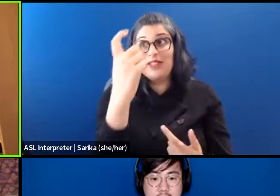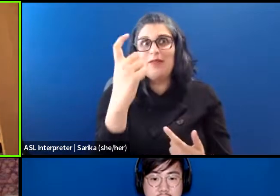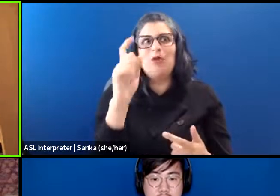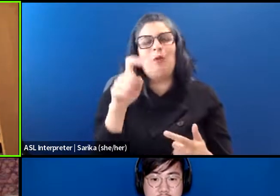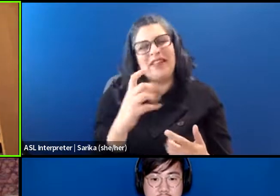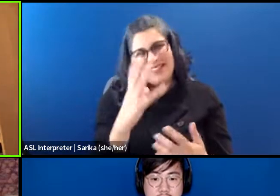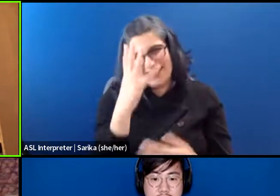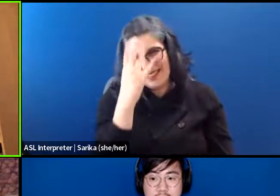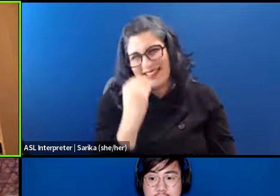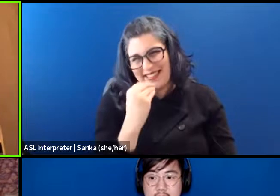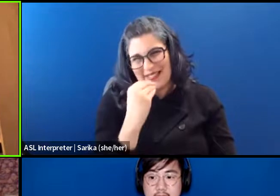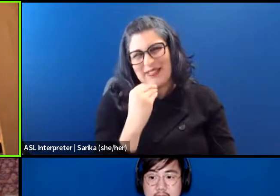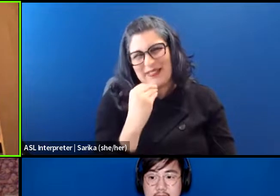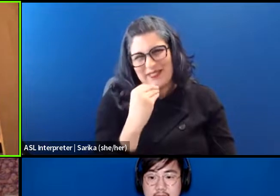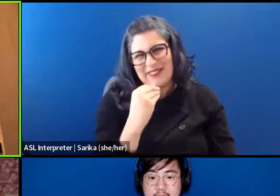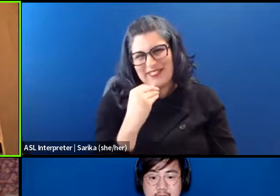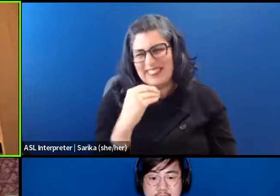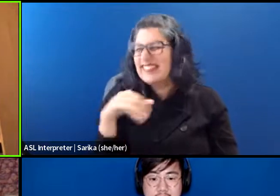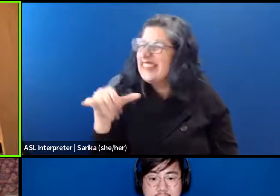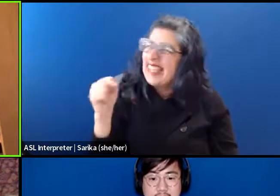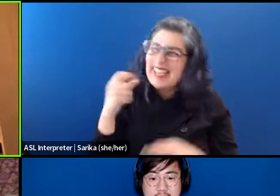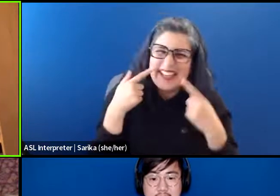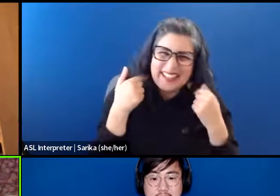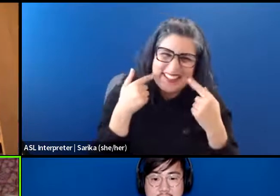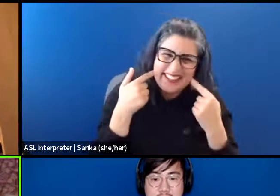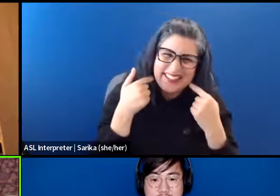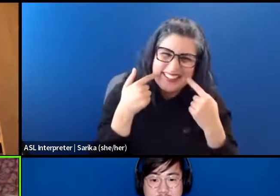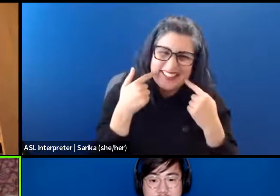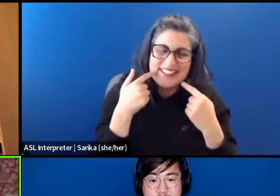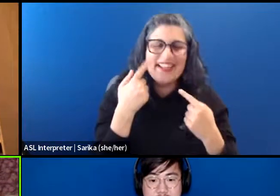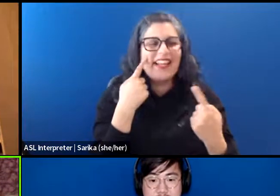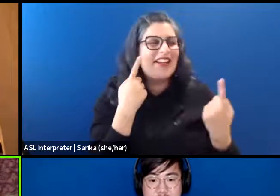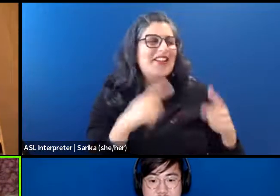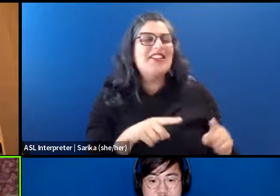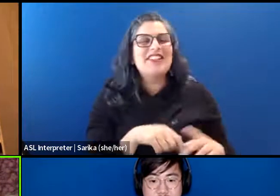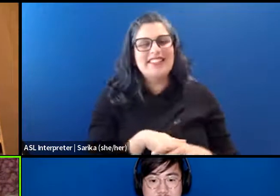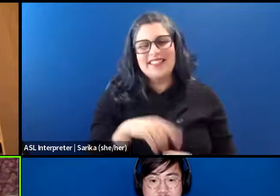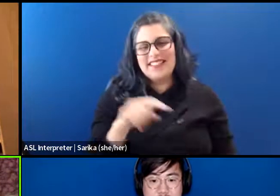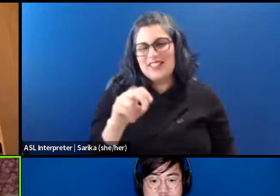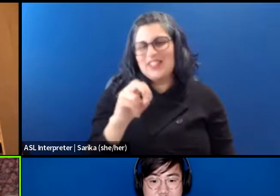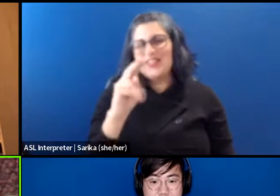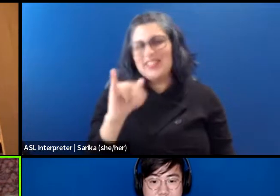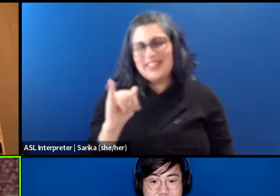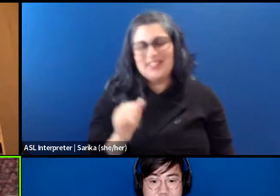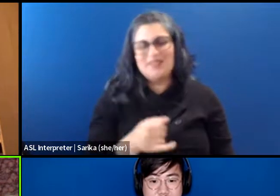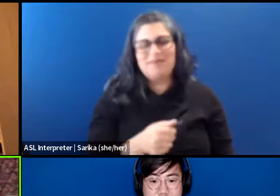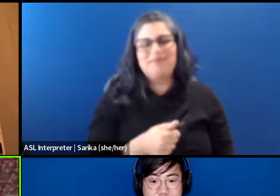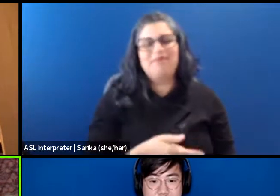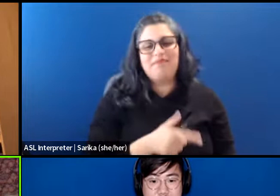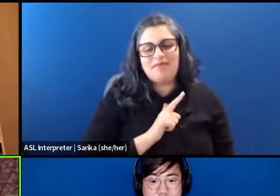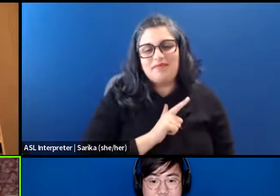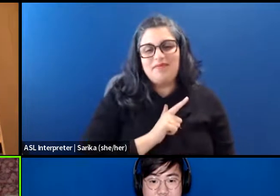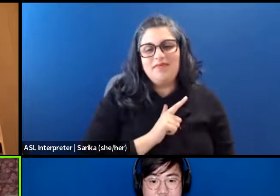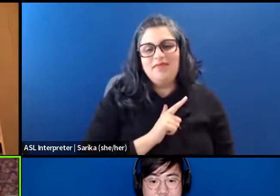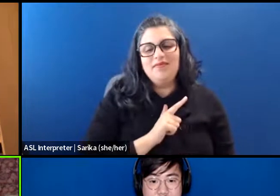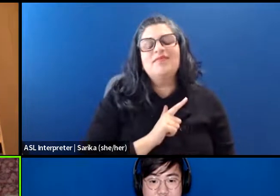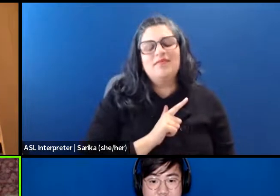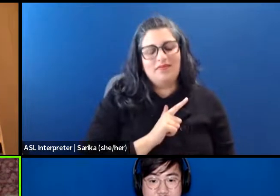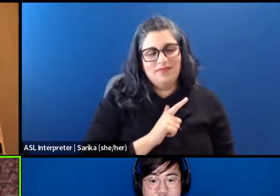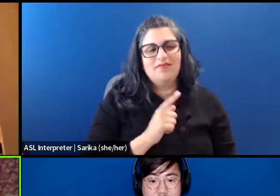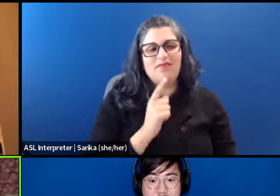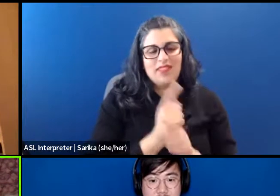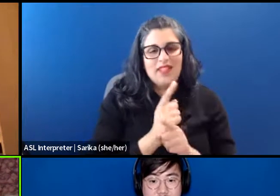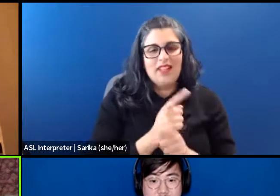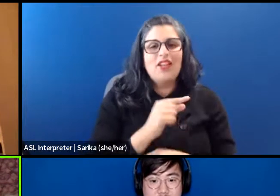Oh, that's a great saying. I agree. And just thinking about that, I've heard Reverend Angel